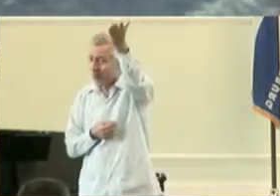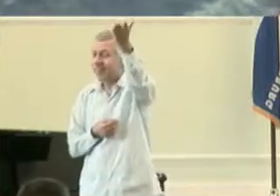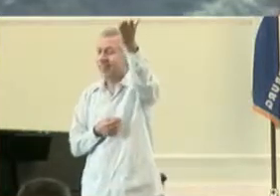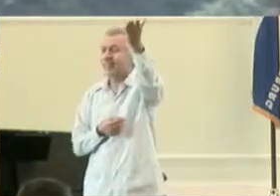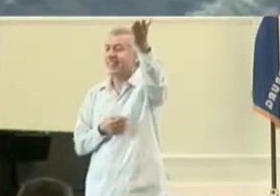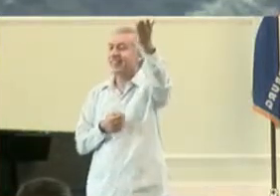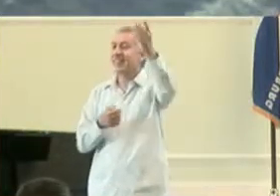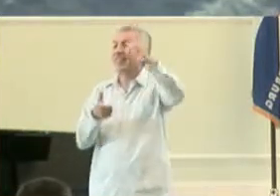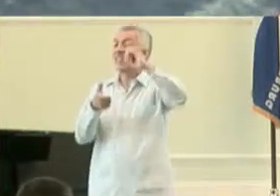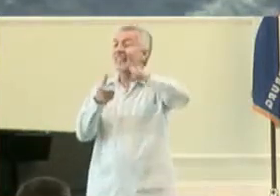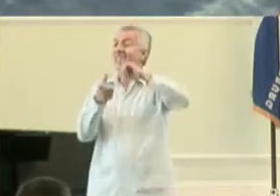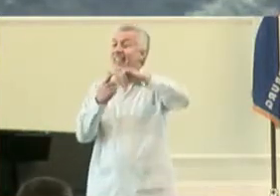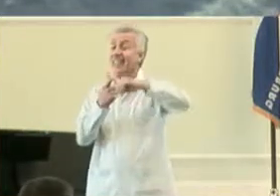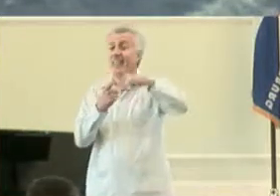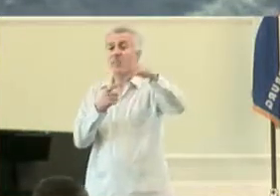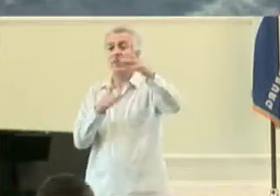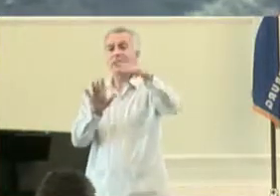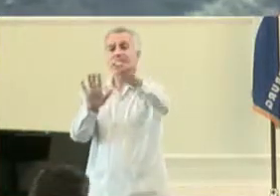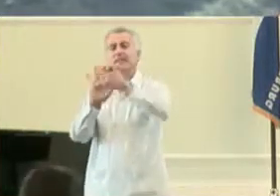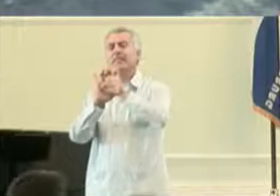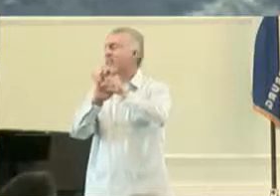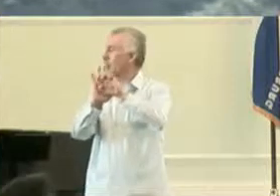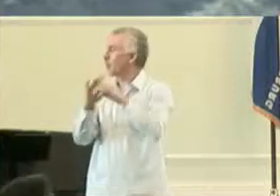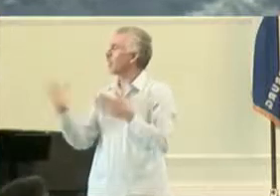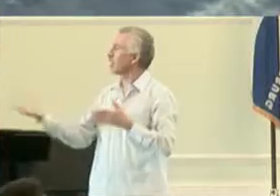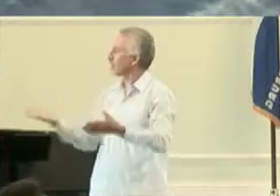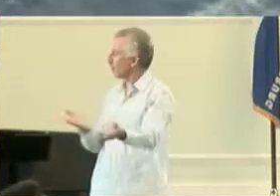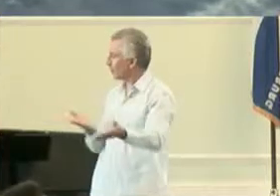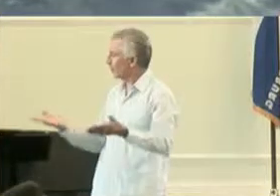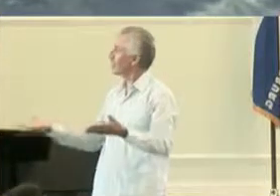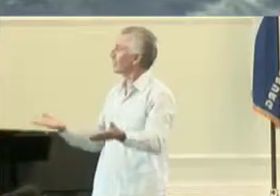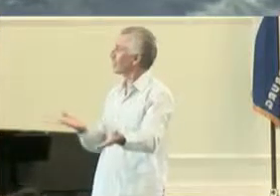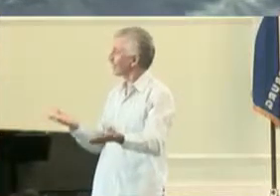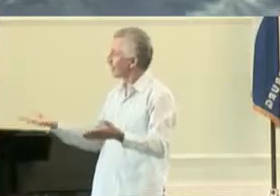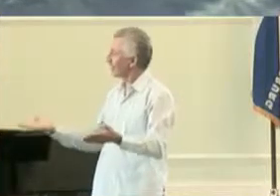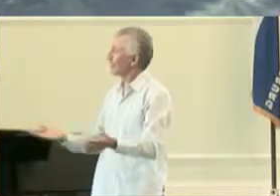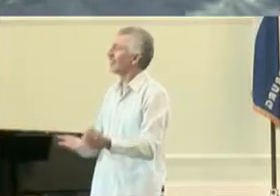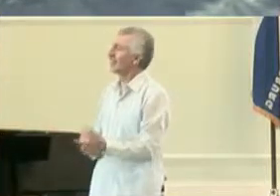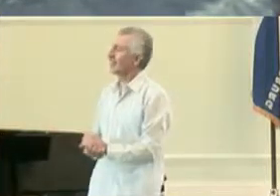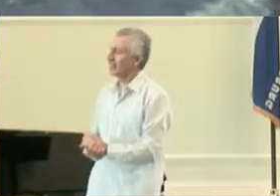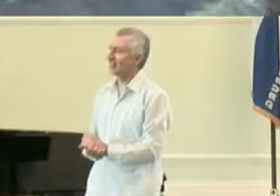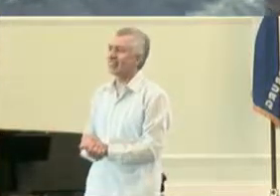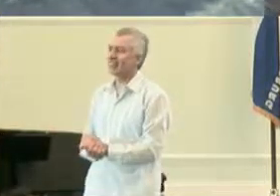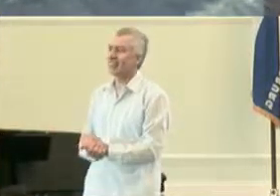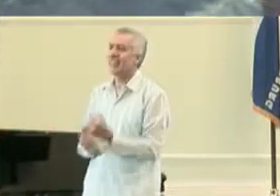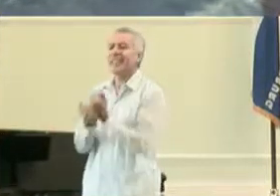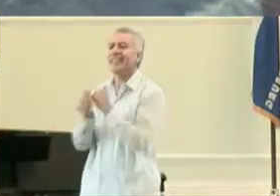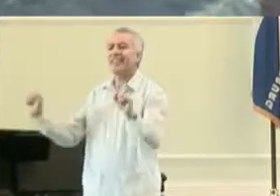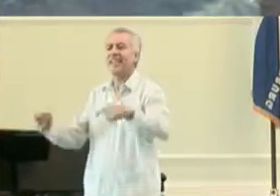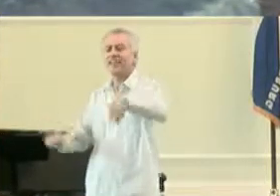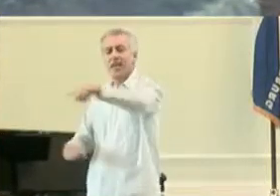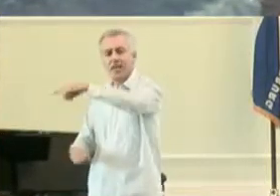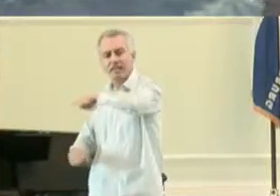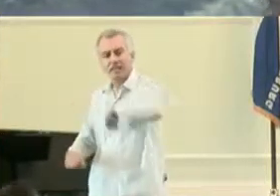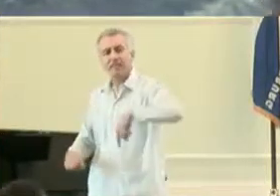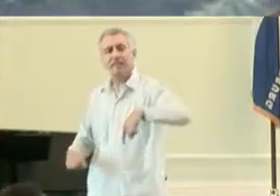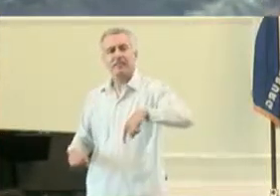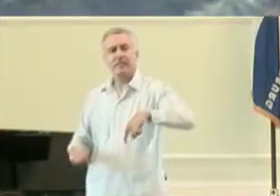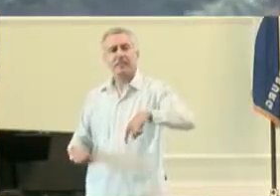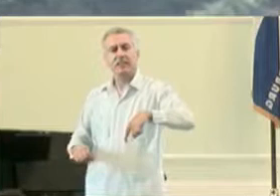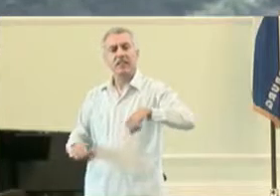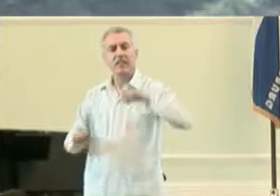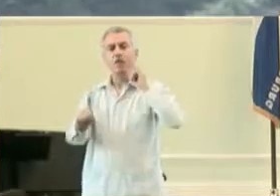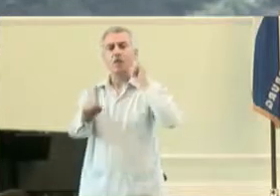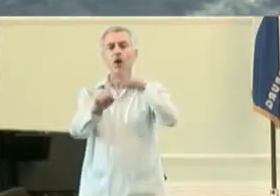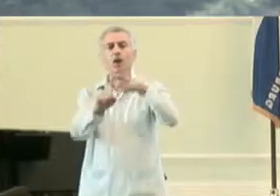that obedience is manifested in service. Did you know that? So he saves us in order for